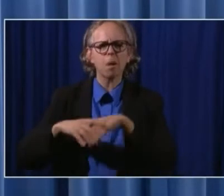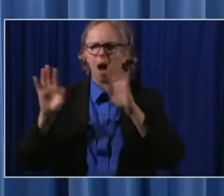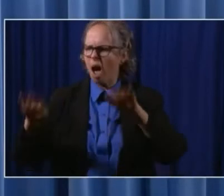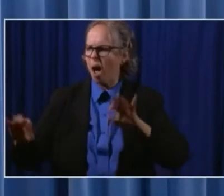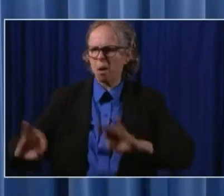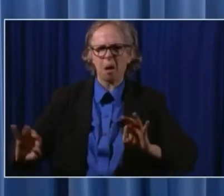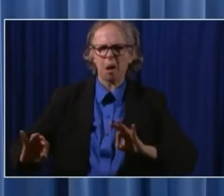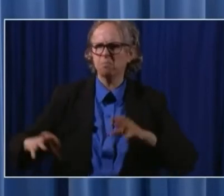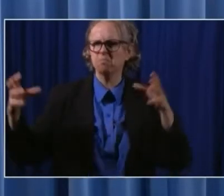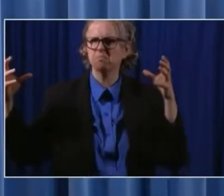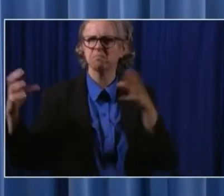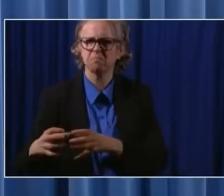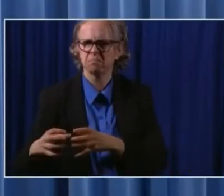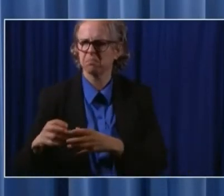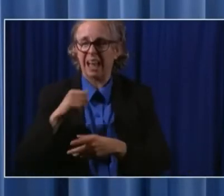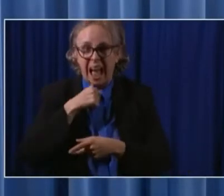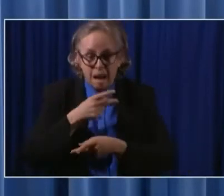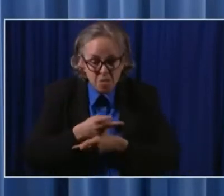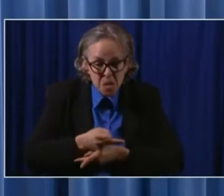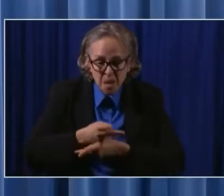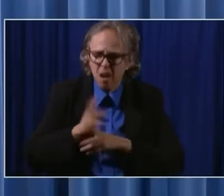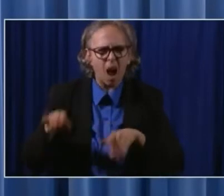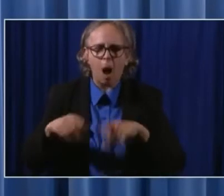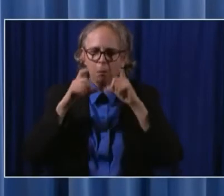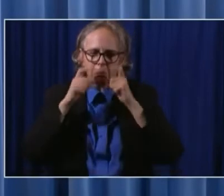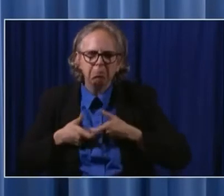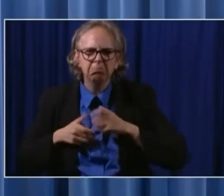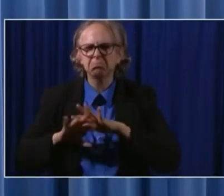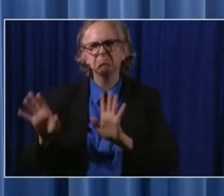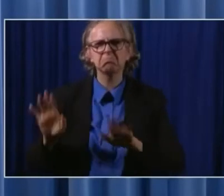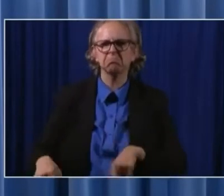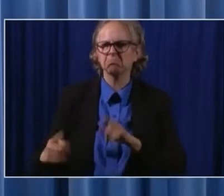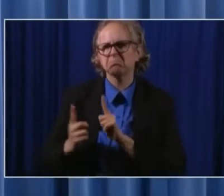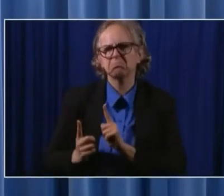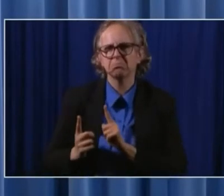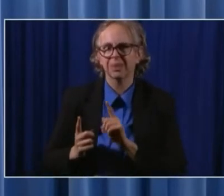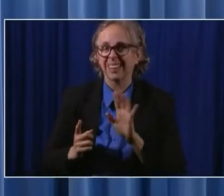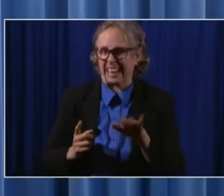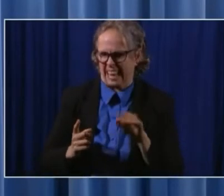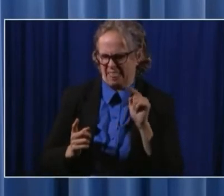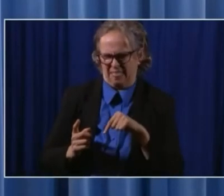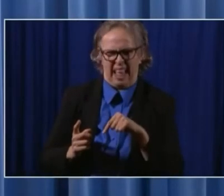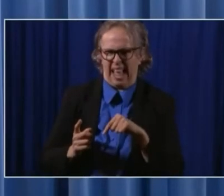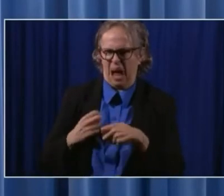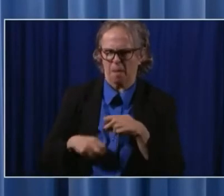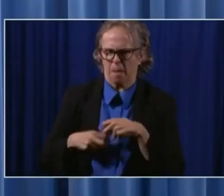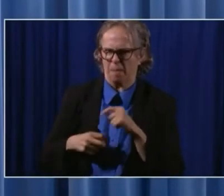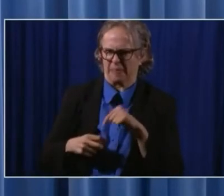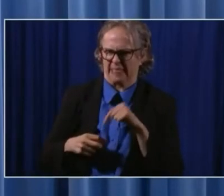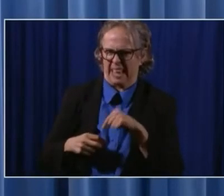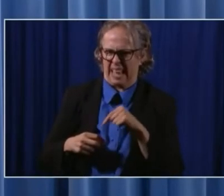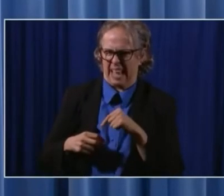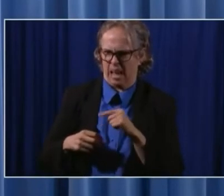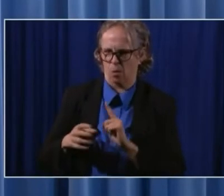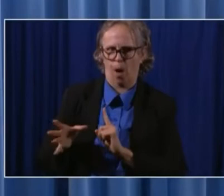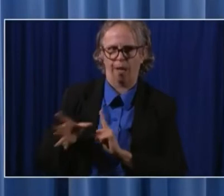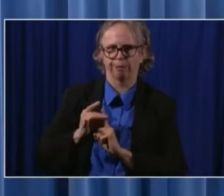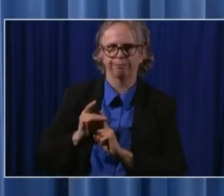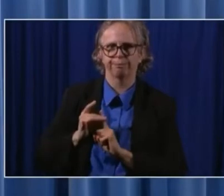But, of course, the problem with the virus is that you can have it and you don't know you have it. And you can spread it and you don't know you're spreading